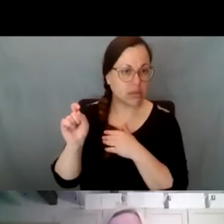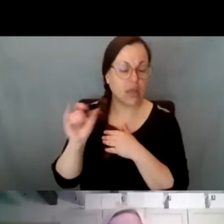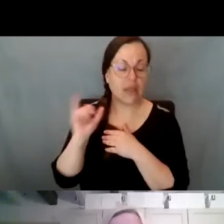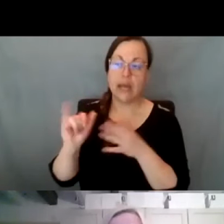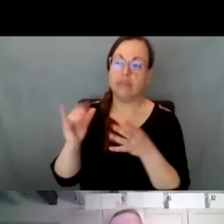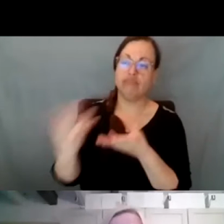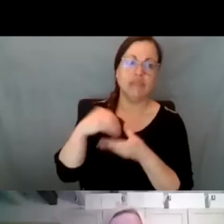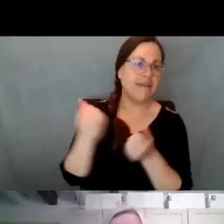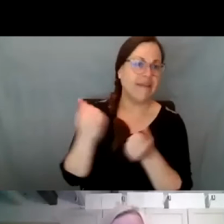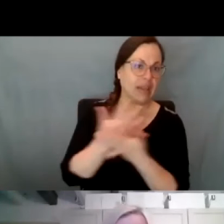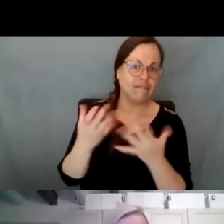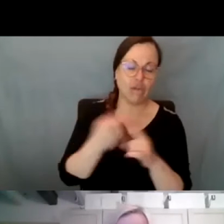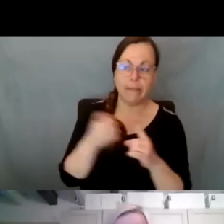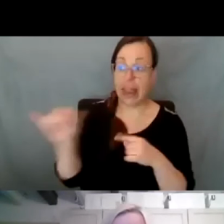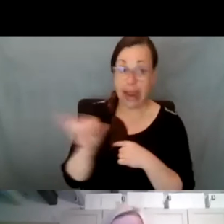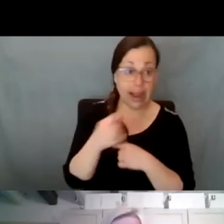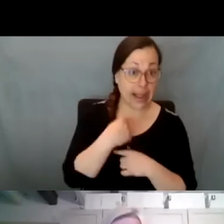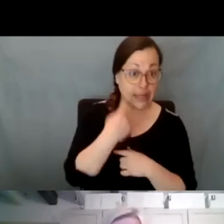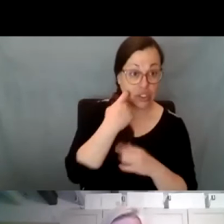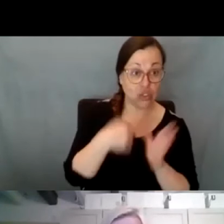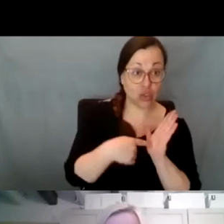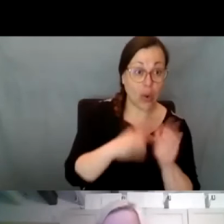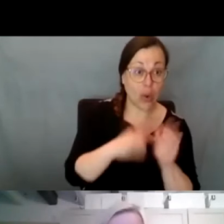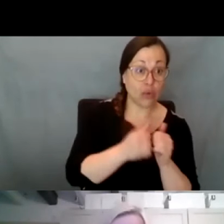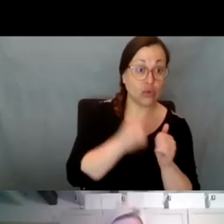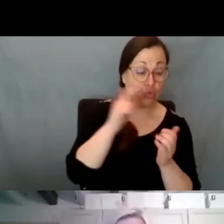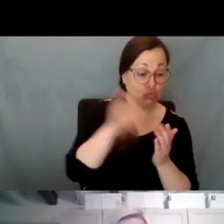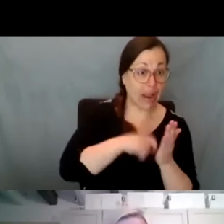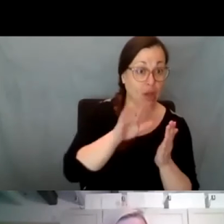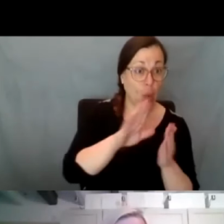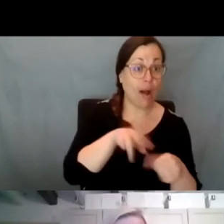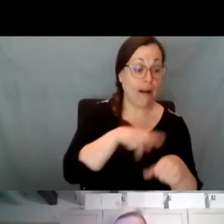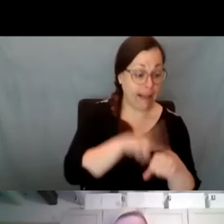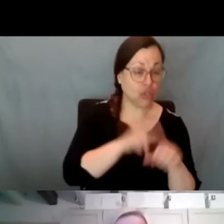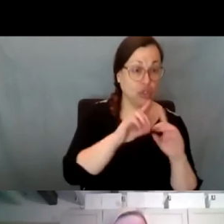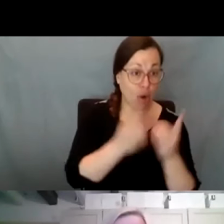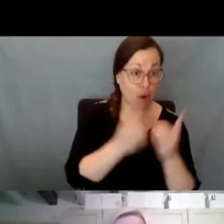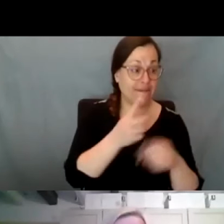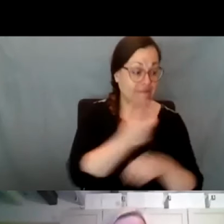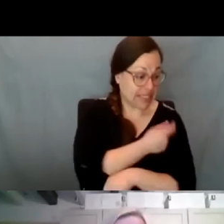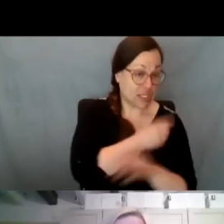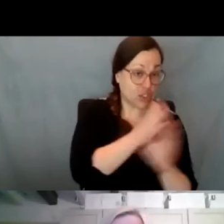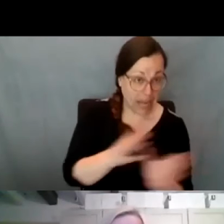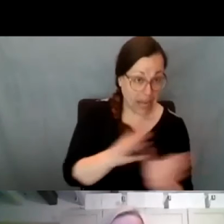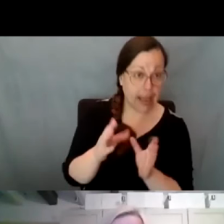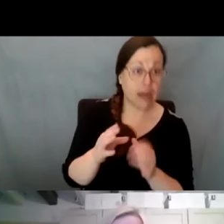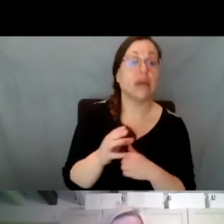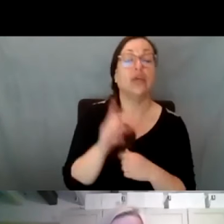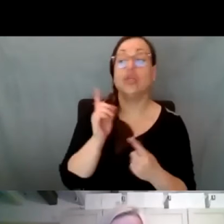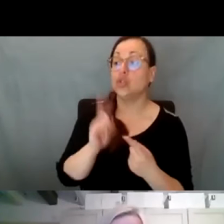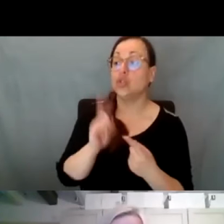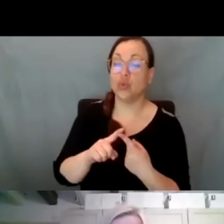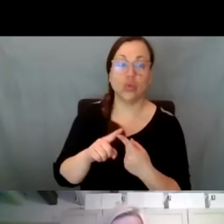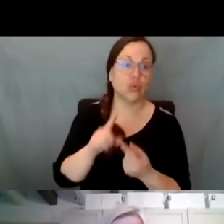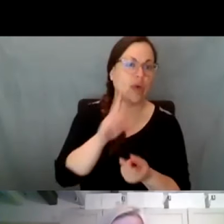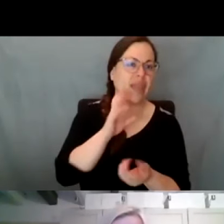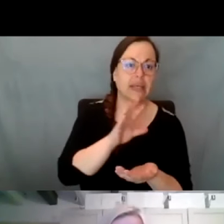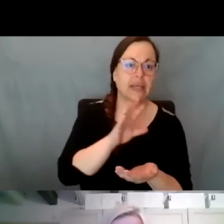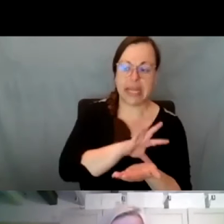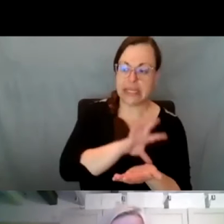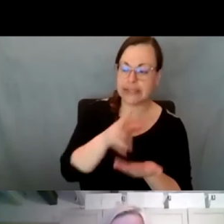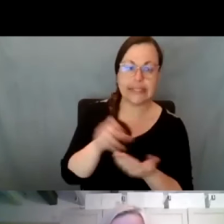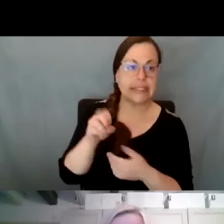from, as I showed, how to write your national deployment and vaccination plan, to supply chain